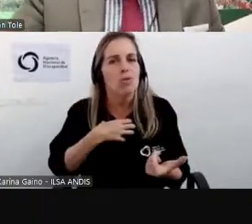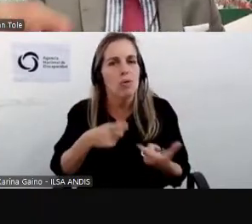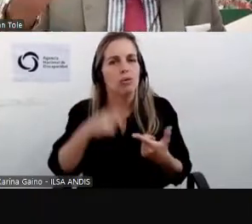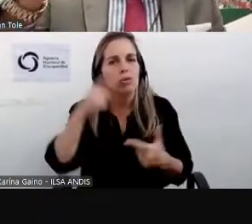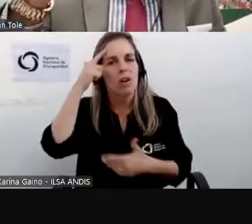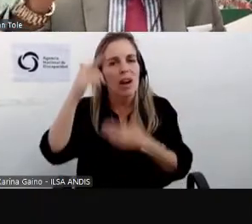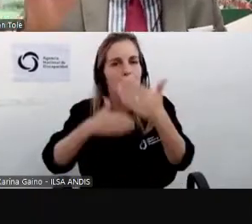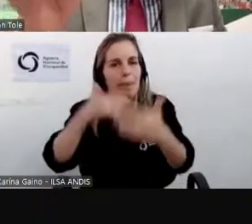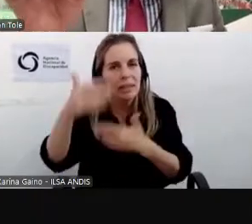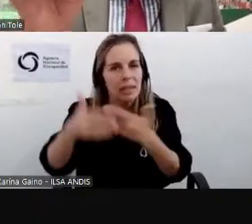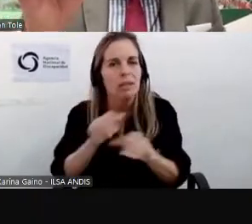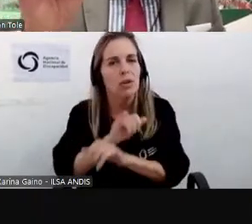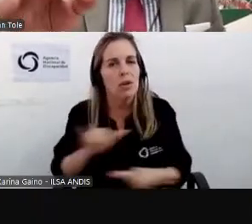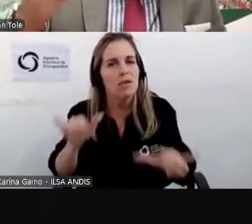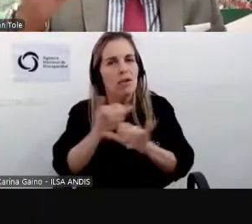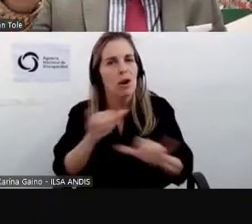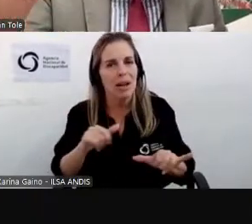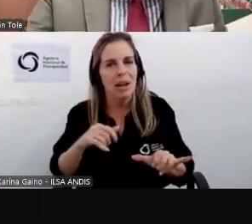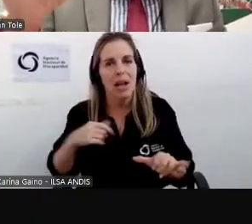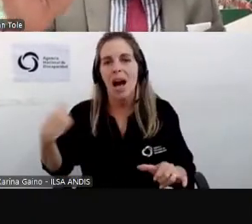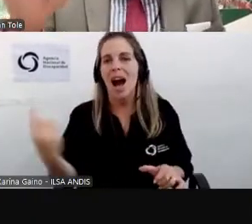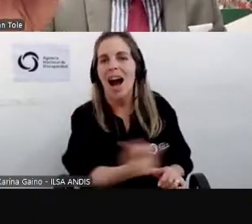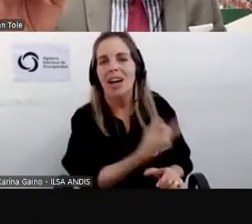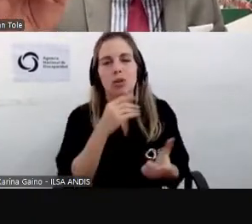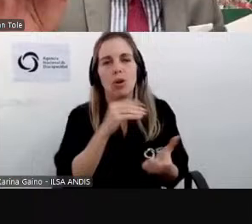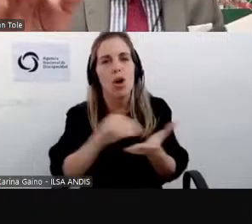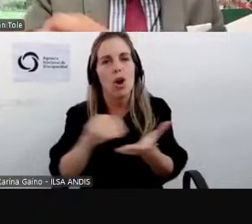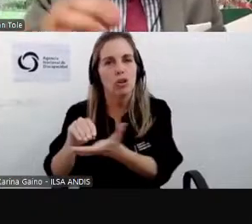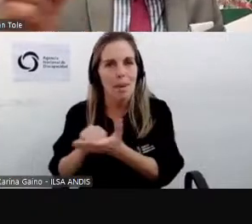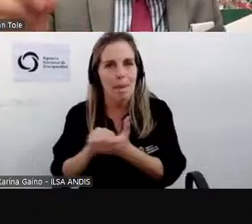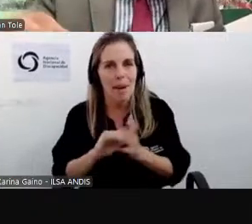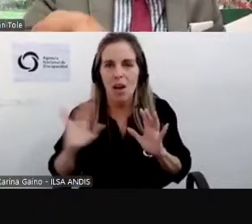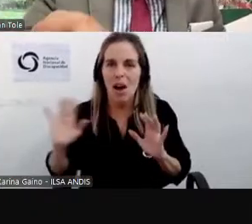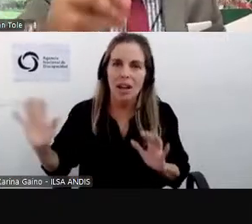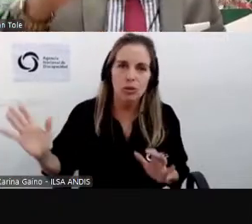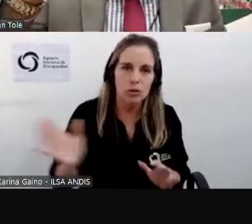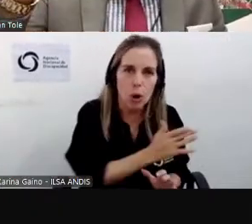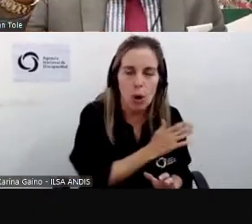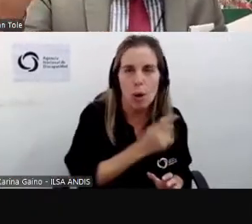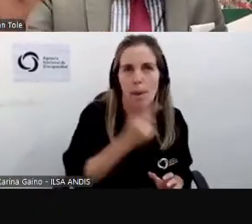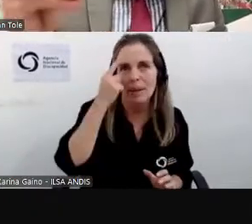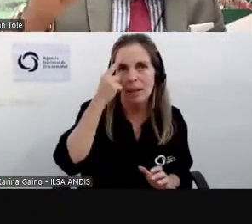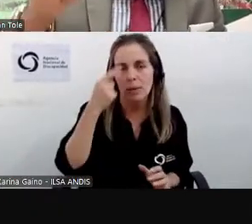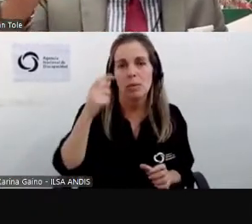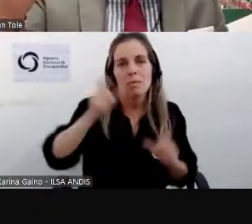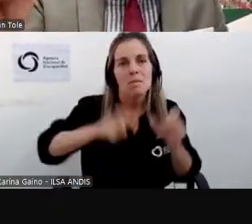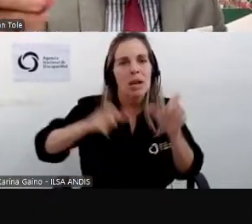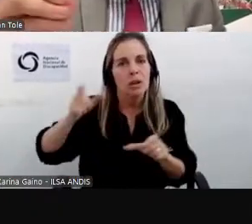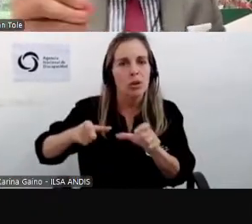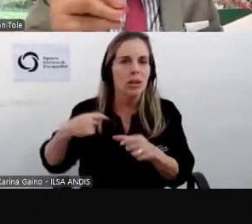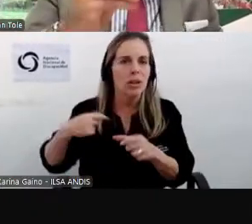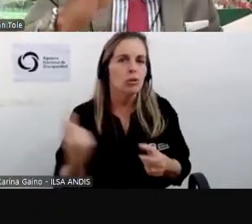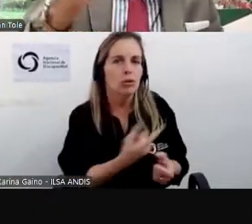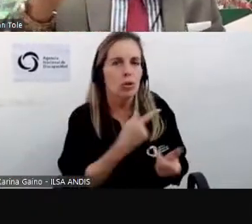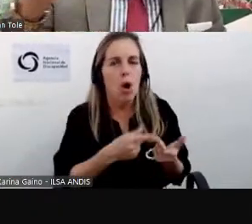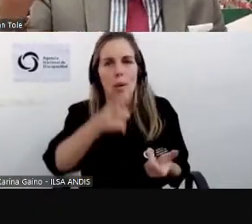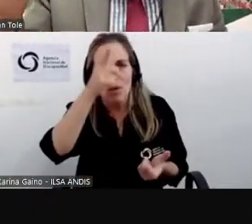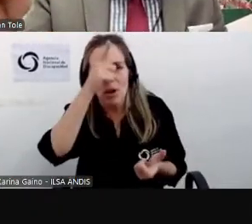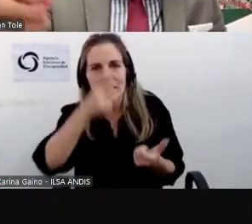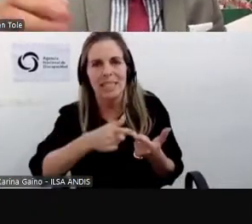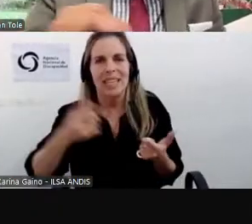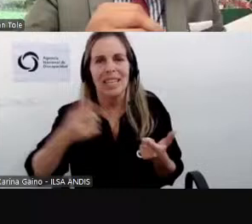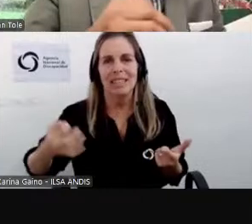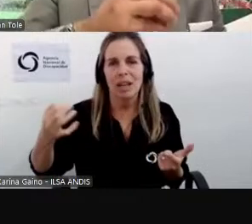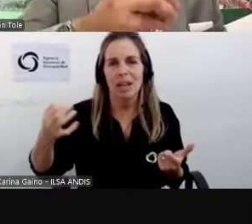deliver training so that from the operator, the one that is operating the machine, let's think of the